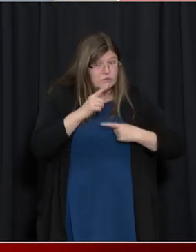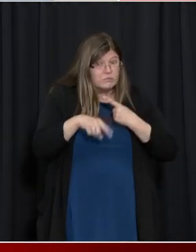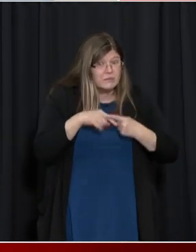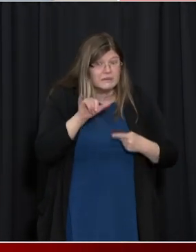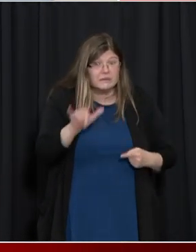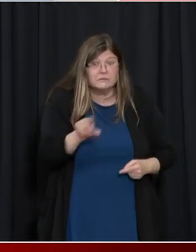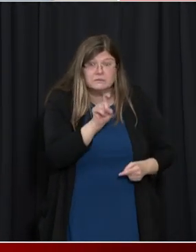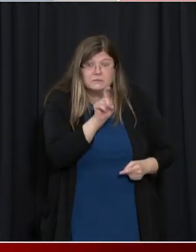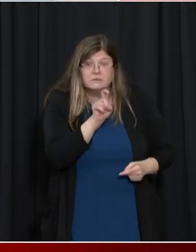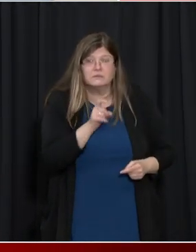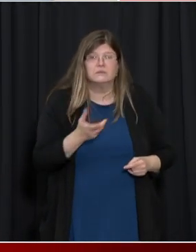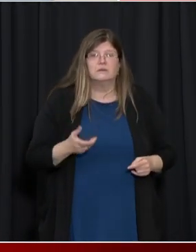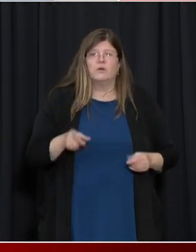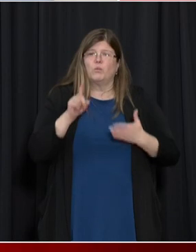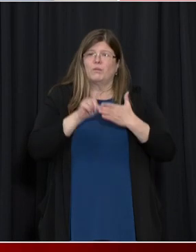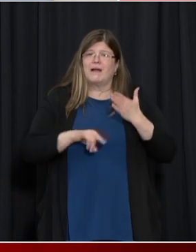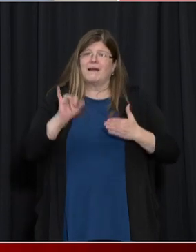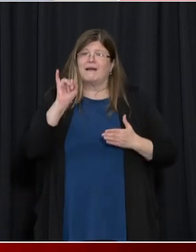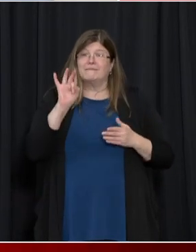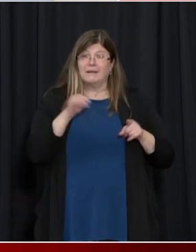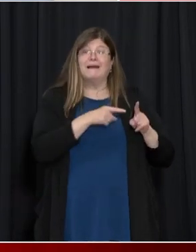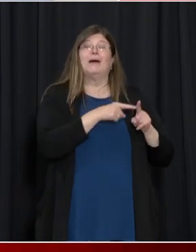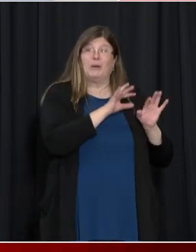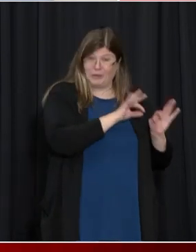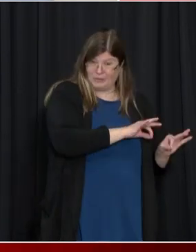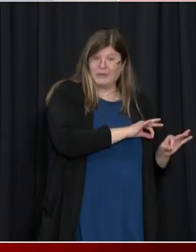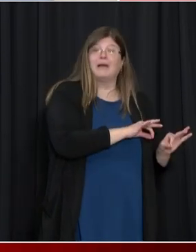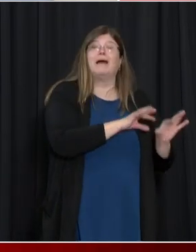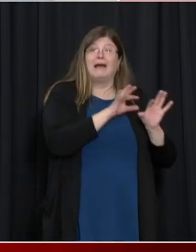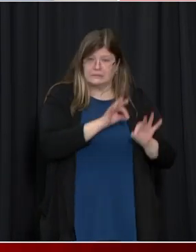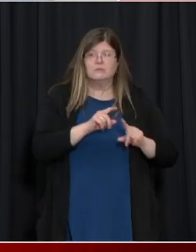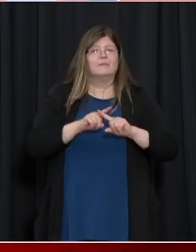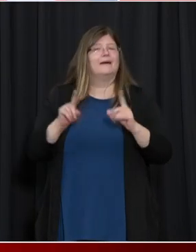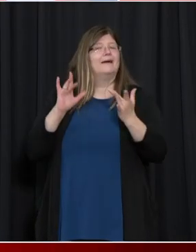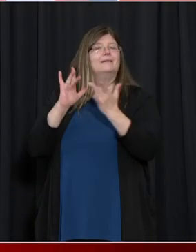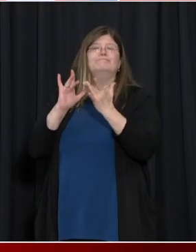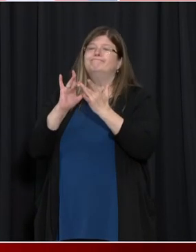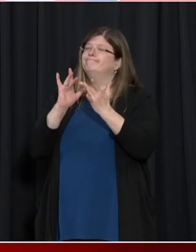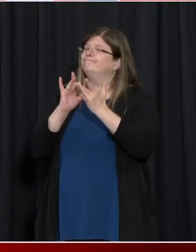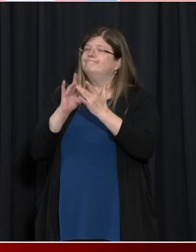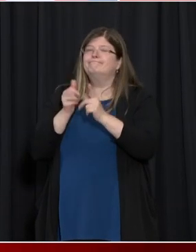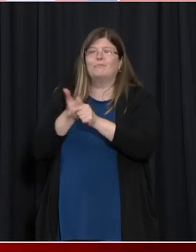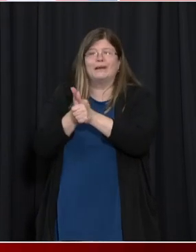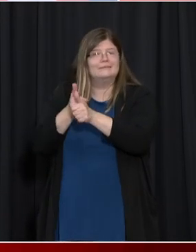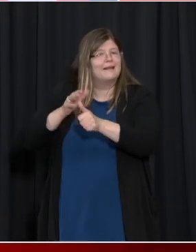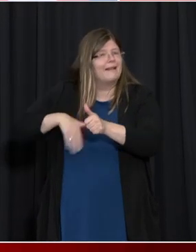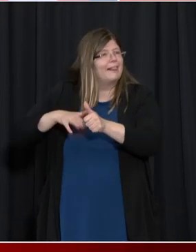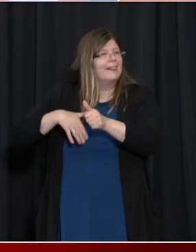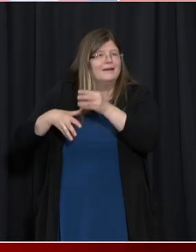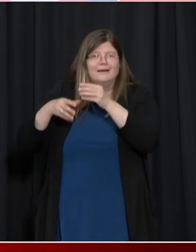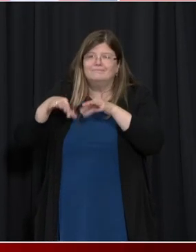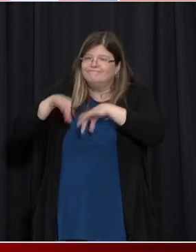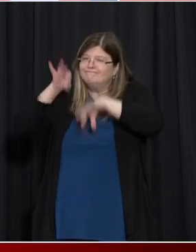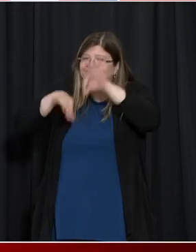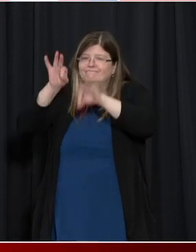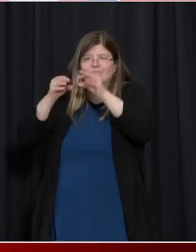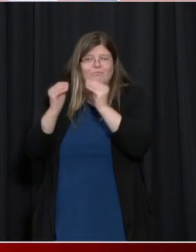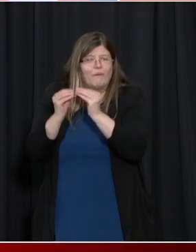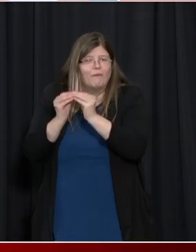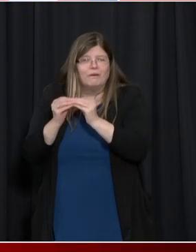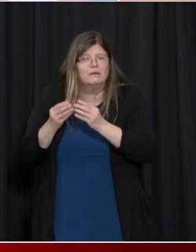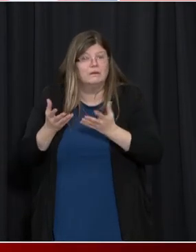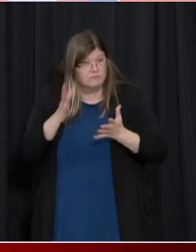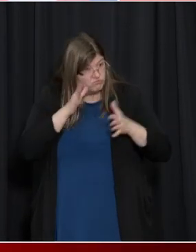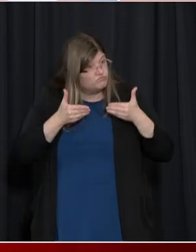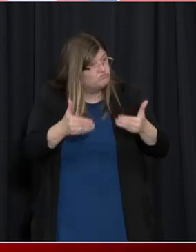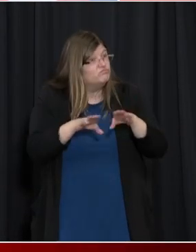at contact tracing by the 29th? Would you still go forward? We will be as close to where we need